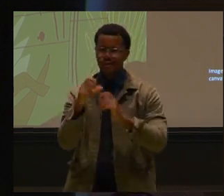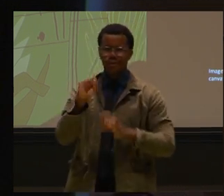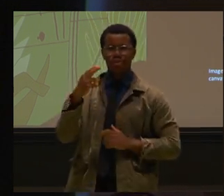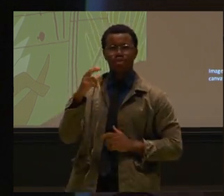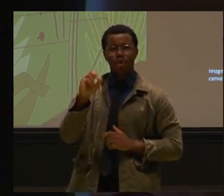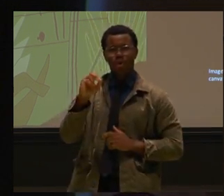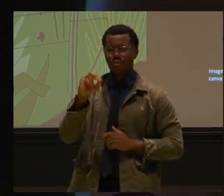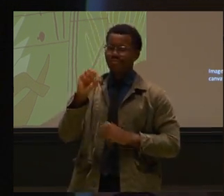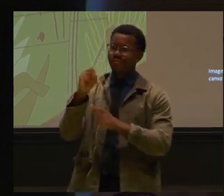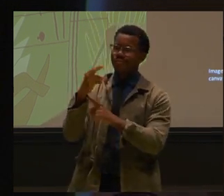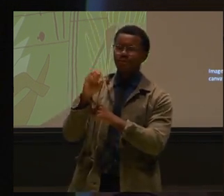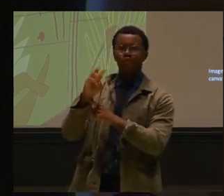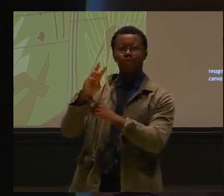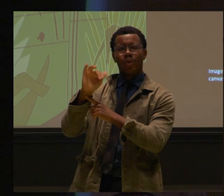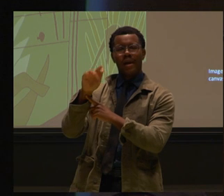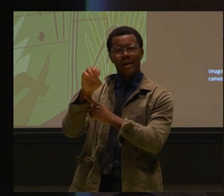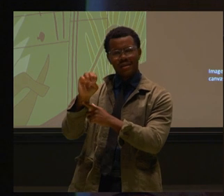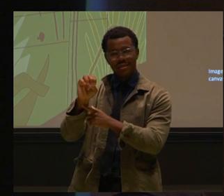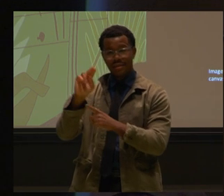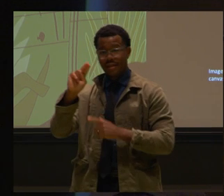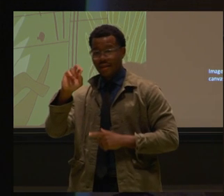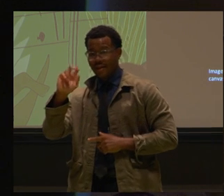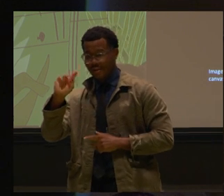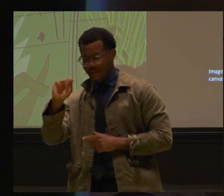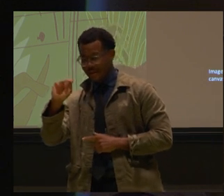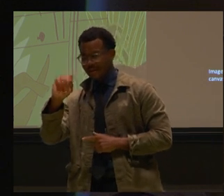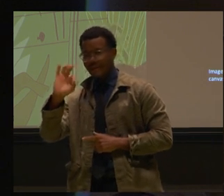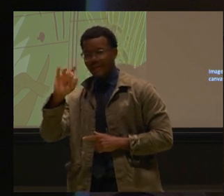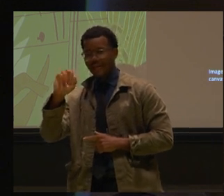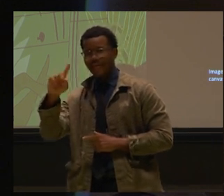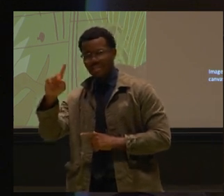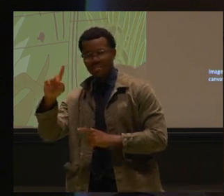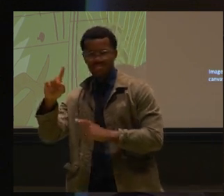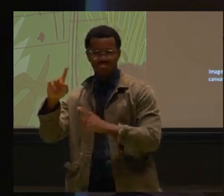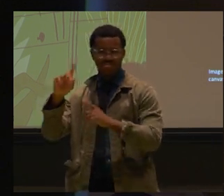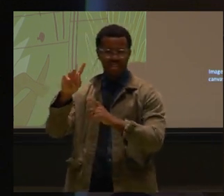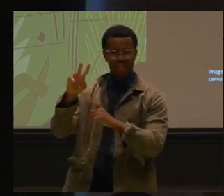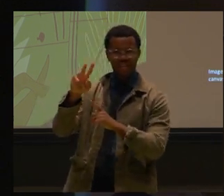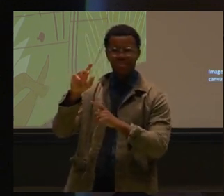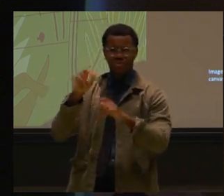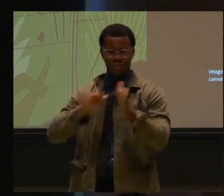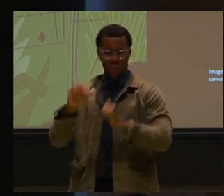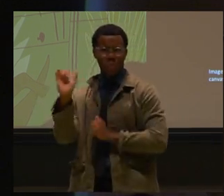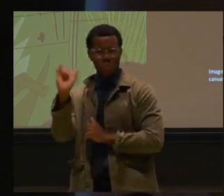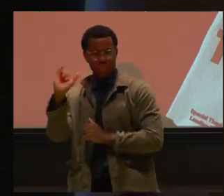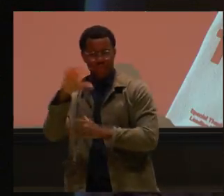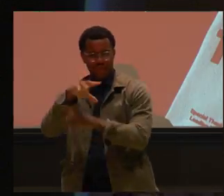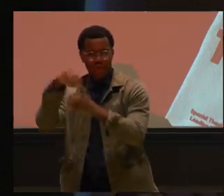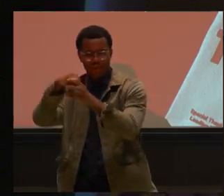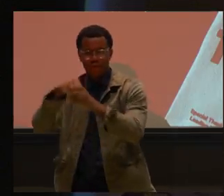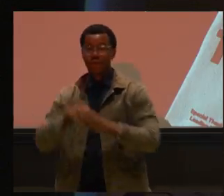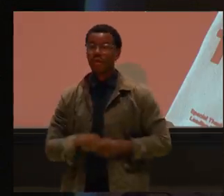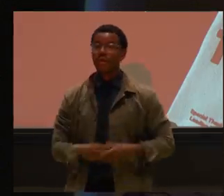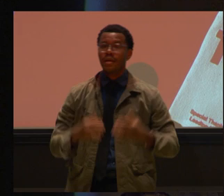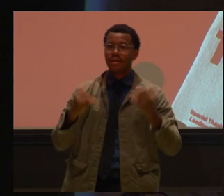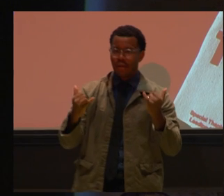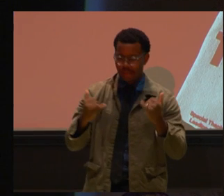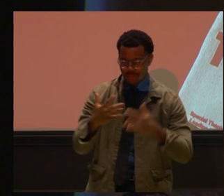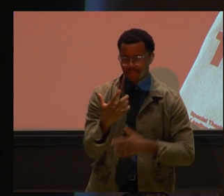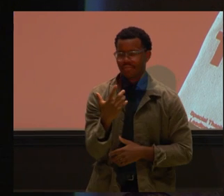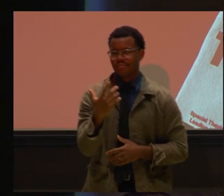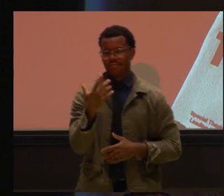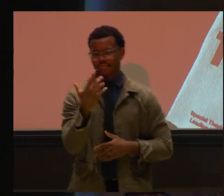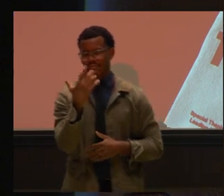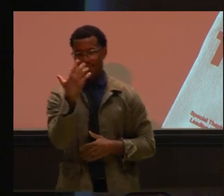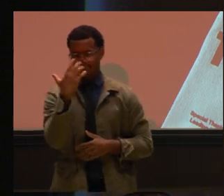It's Bruno, and Starz's new show, Hightown. Now, a few words of introduction. I know many of you know